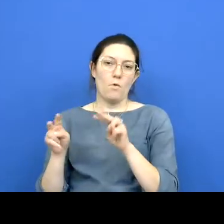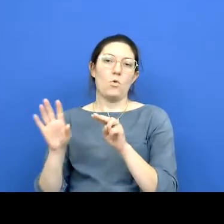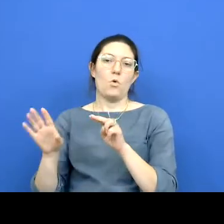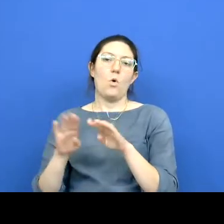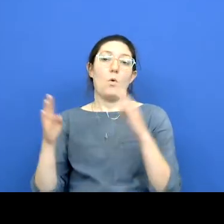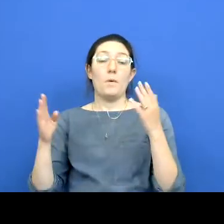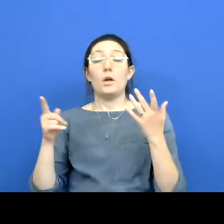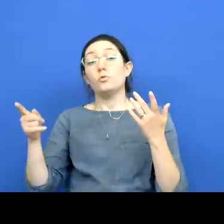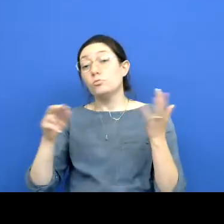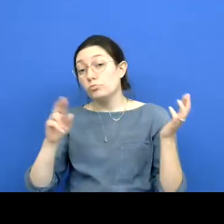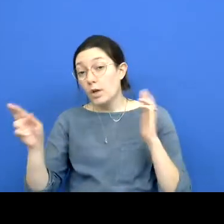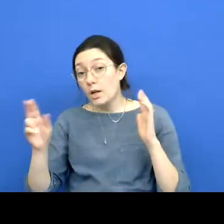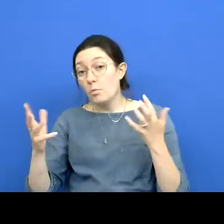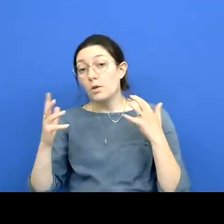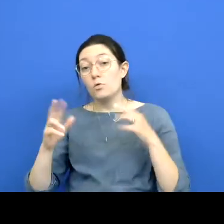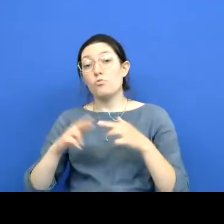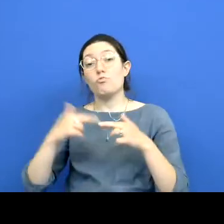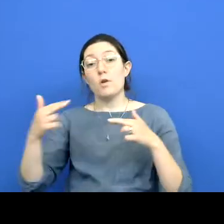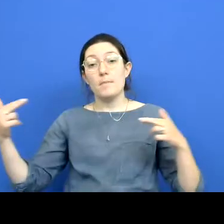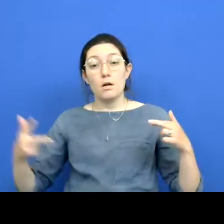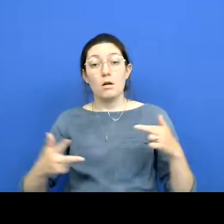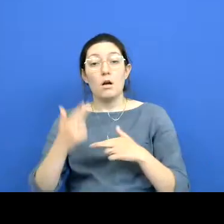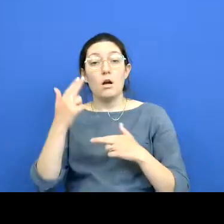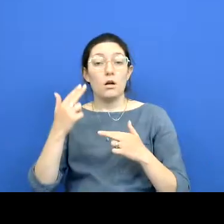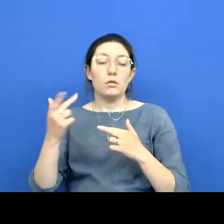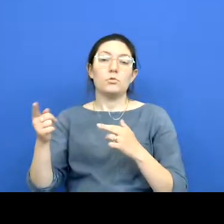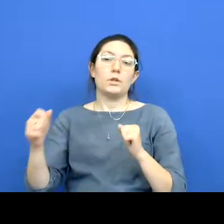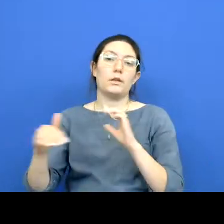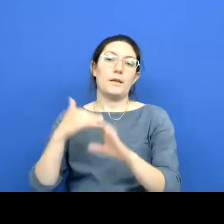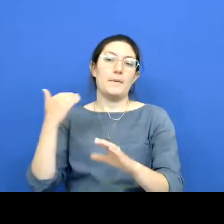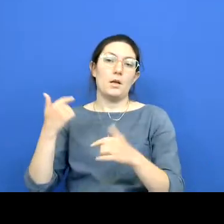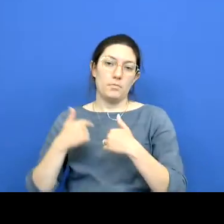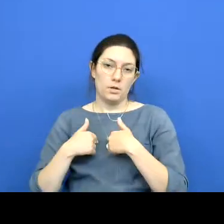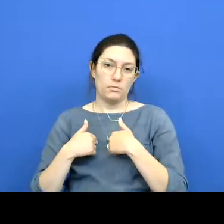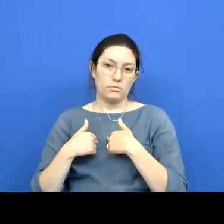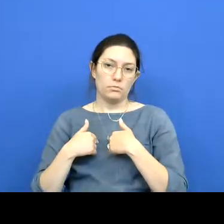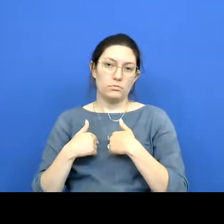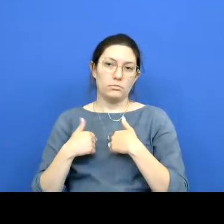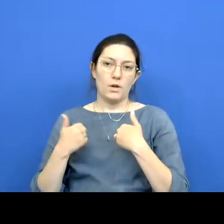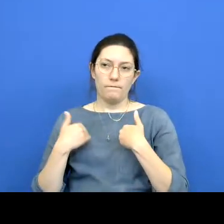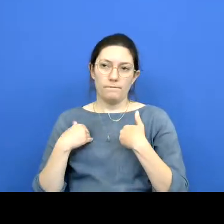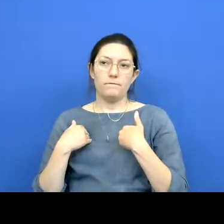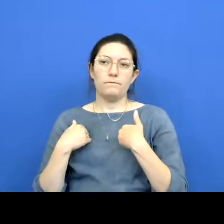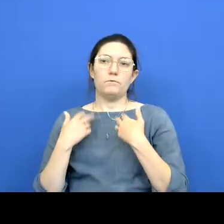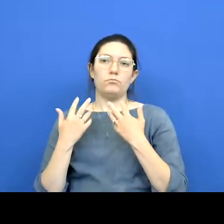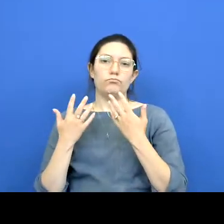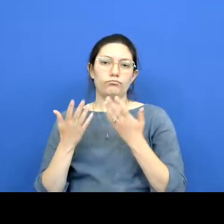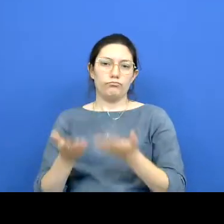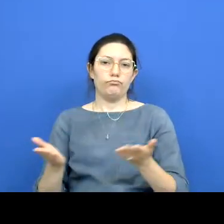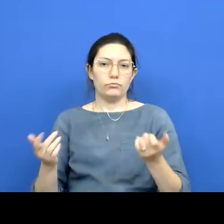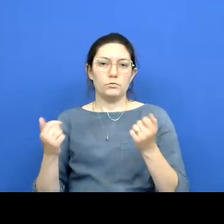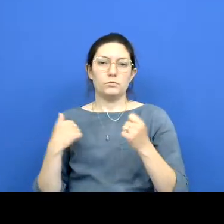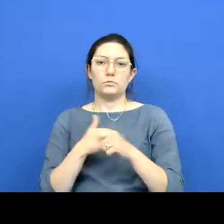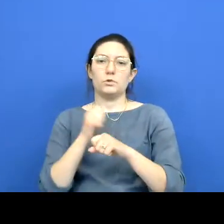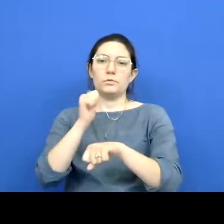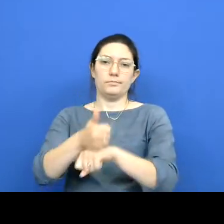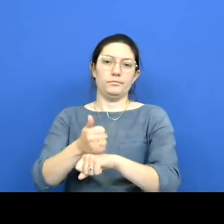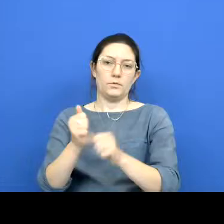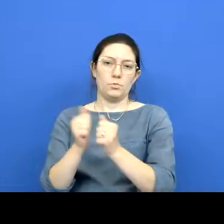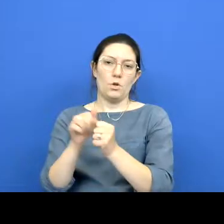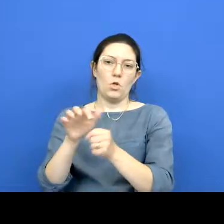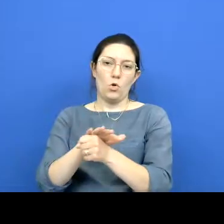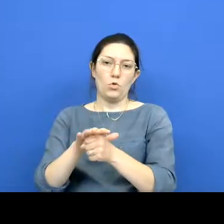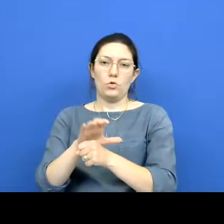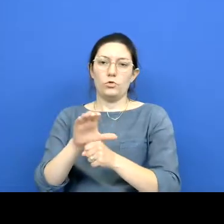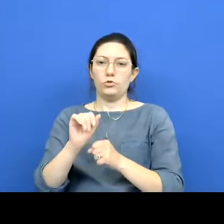When you guys are ready to do a ribbon cutting, if you send me an email, that we can, I can put you in touch with the local Chamber